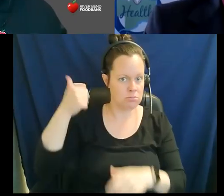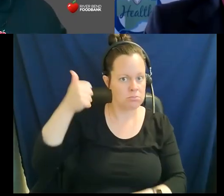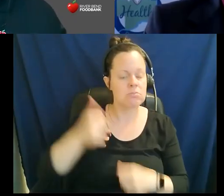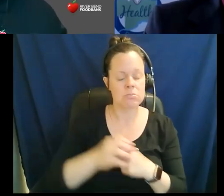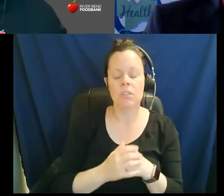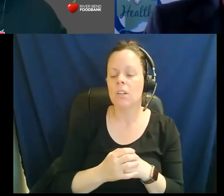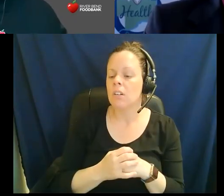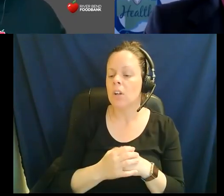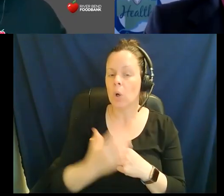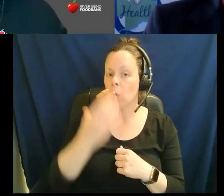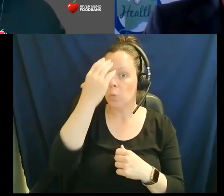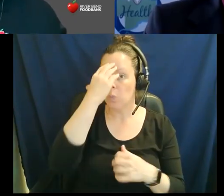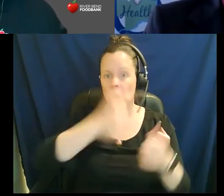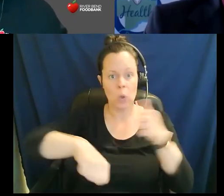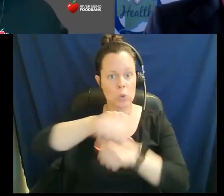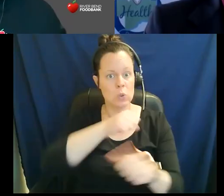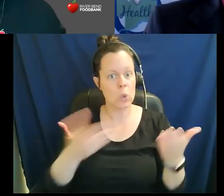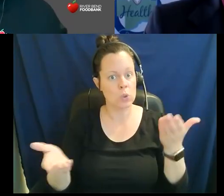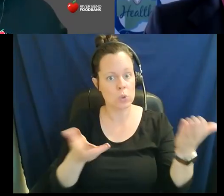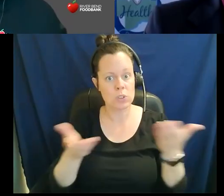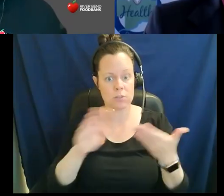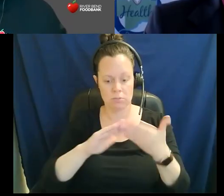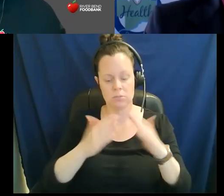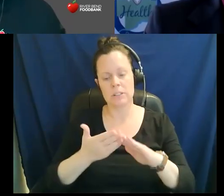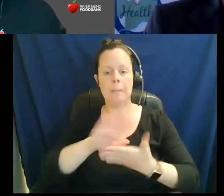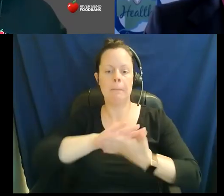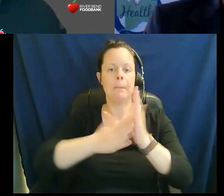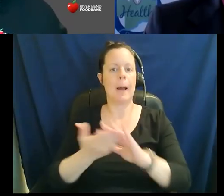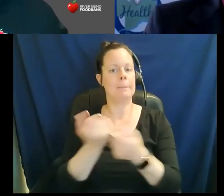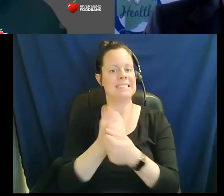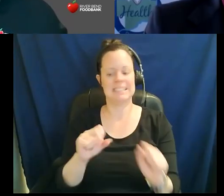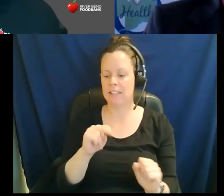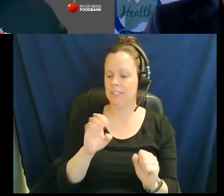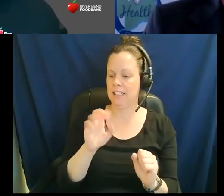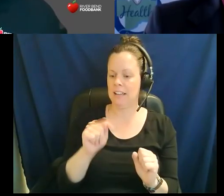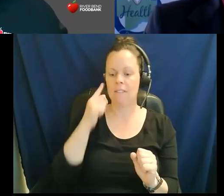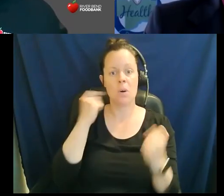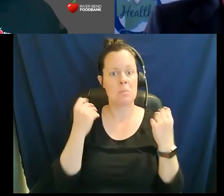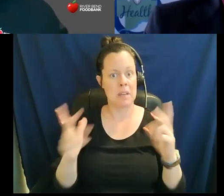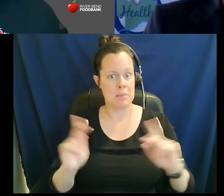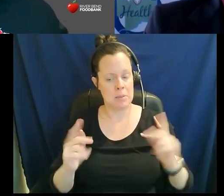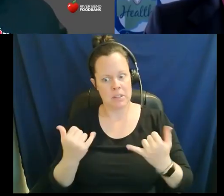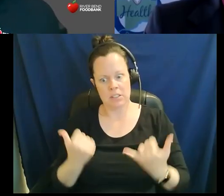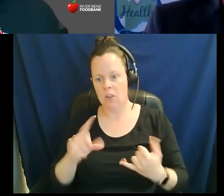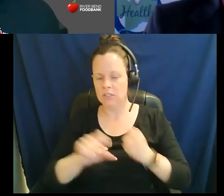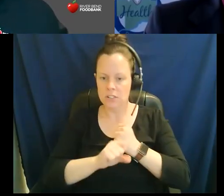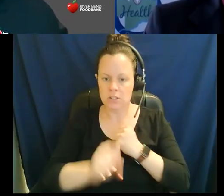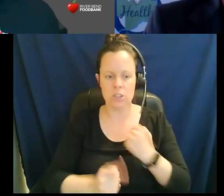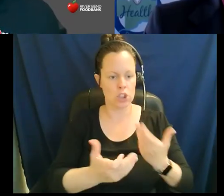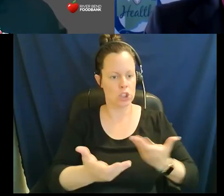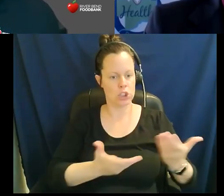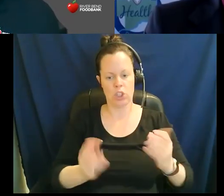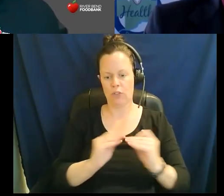social services community that acts as a safety net to many has also been asked to stretch, serve more individuals in need